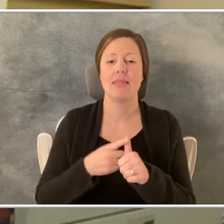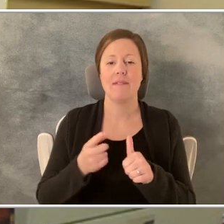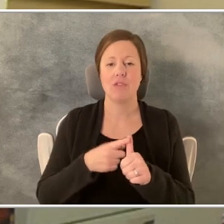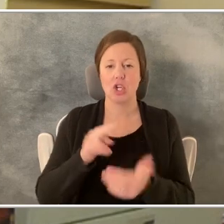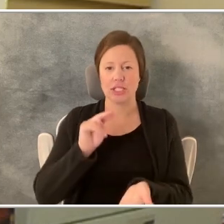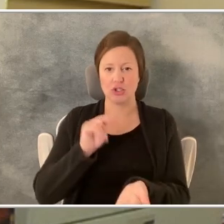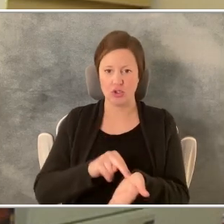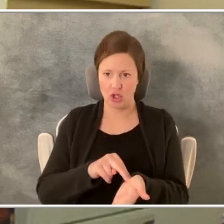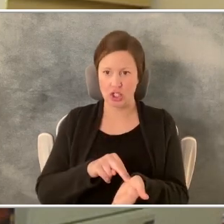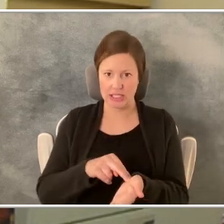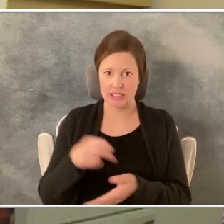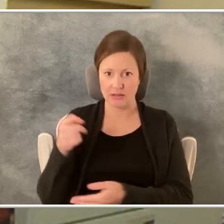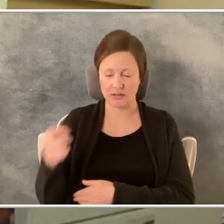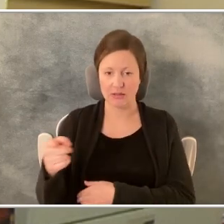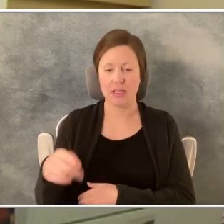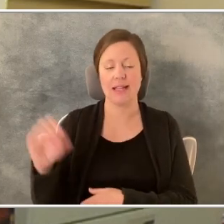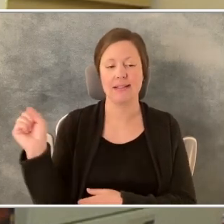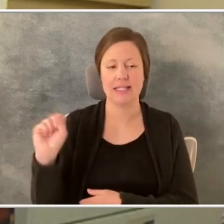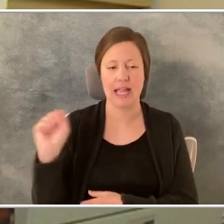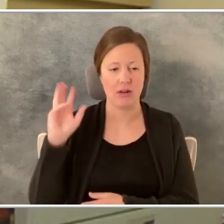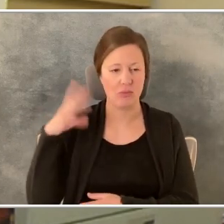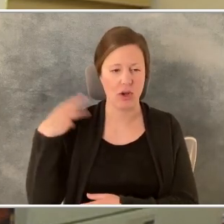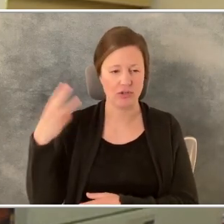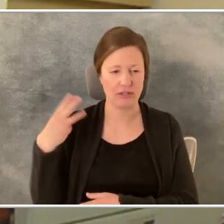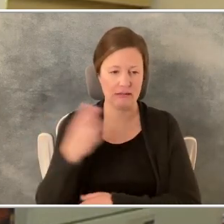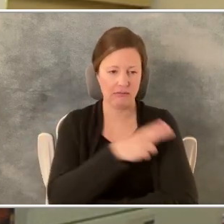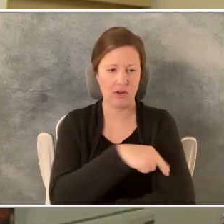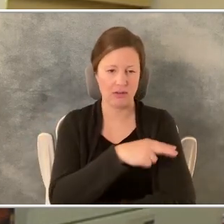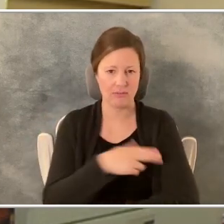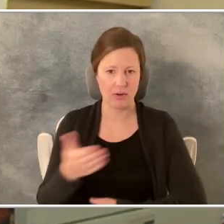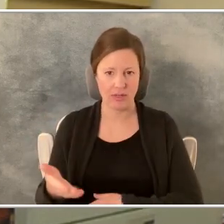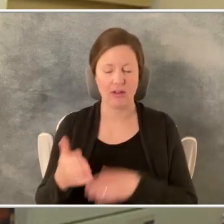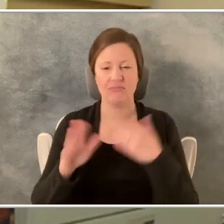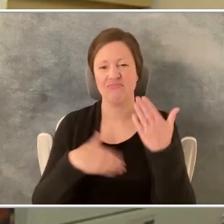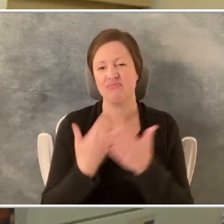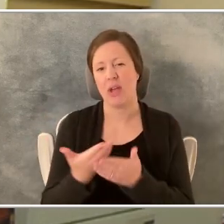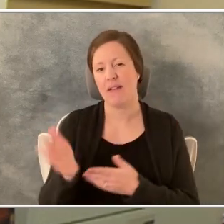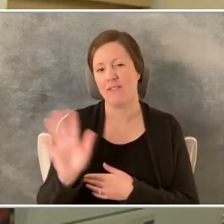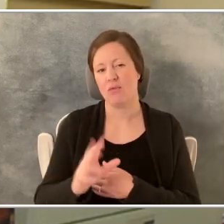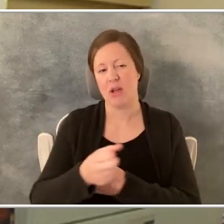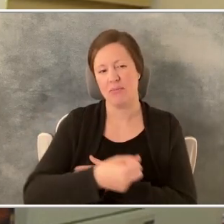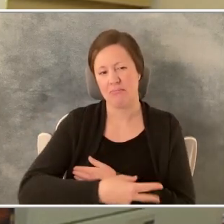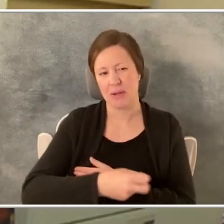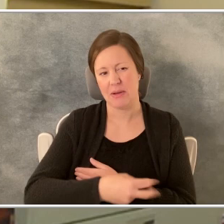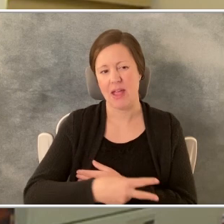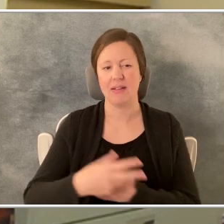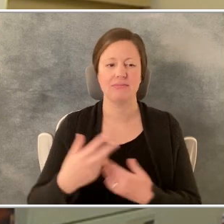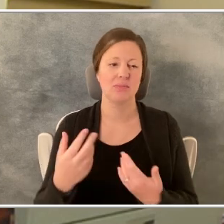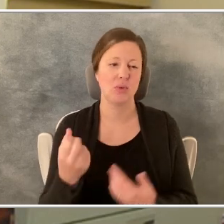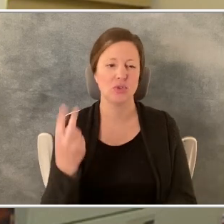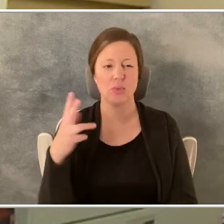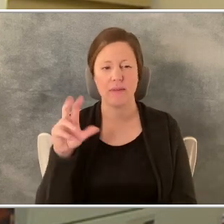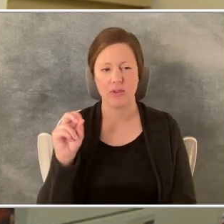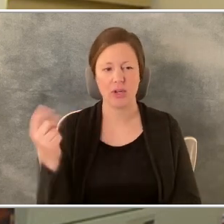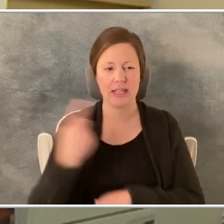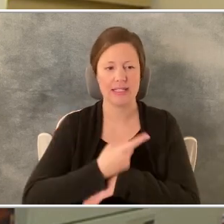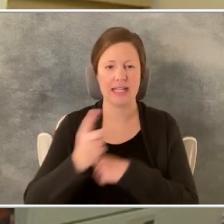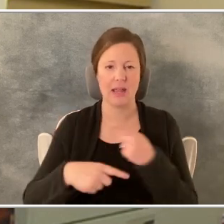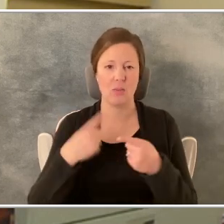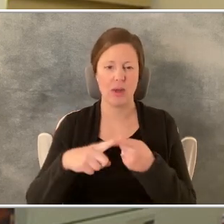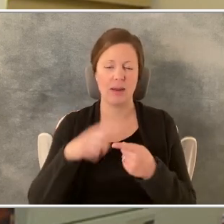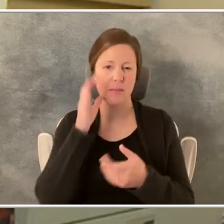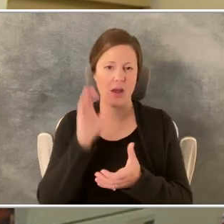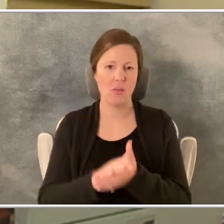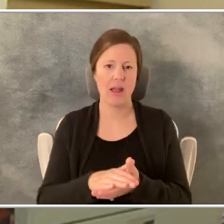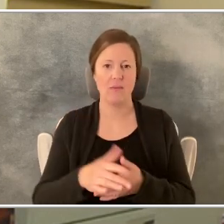Hospital in Seattle, Washington, we got there around midnight, 12:30, the day that she got sick, and it was very acute